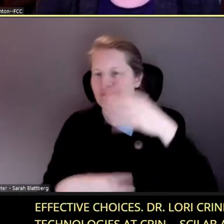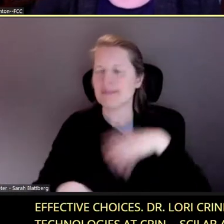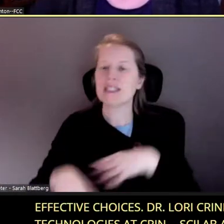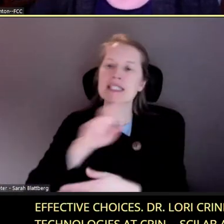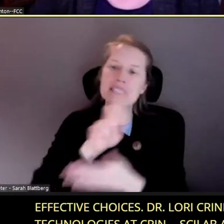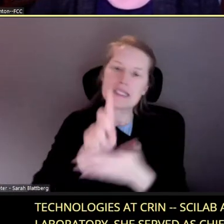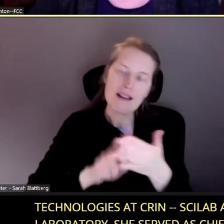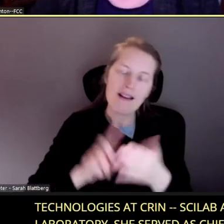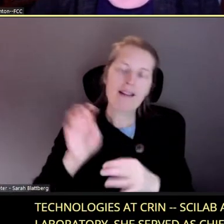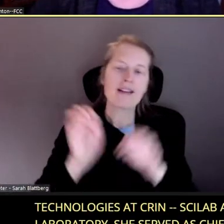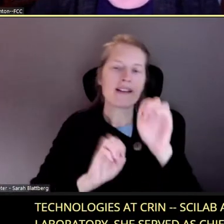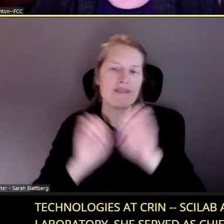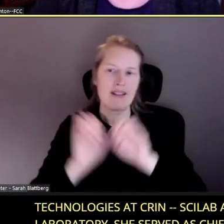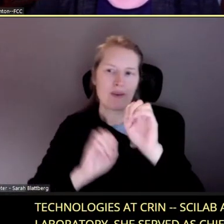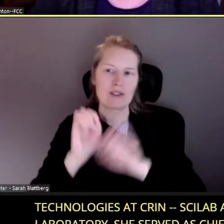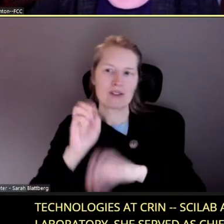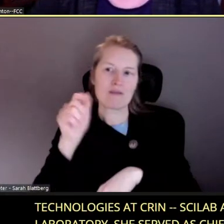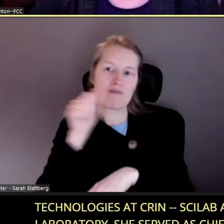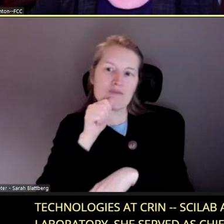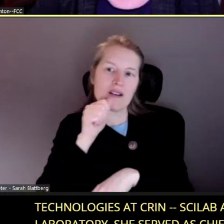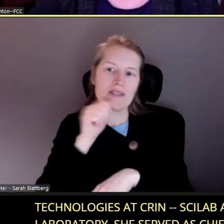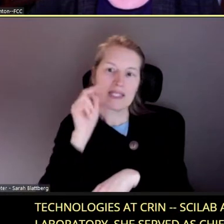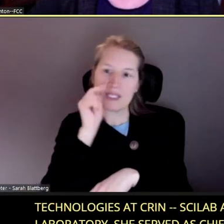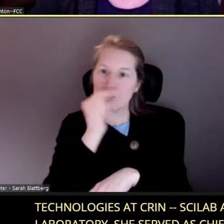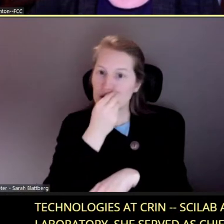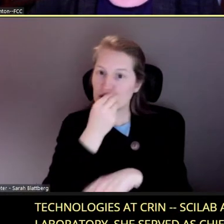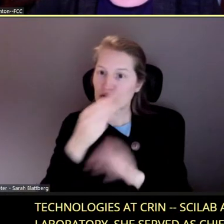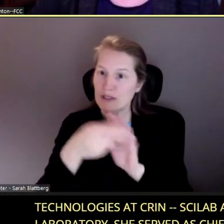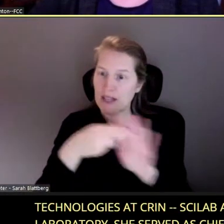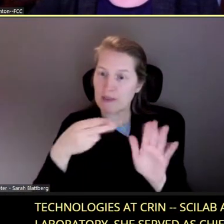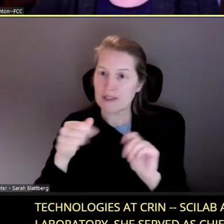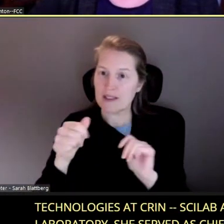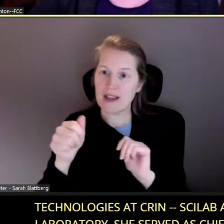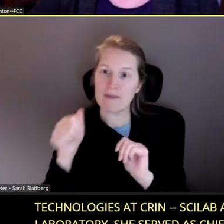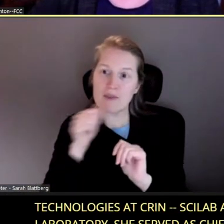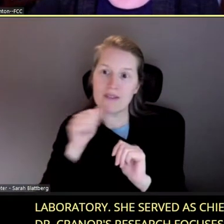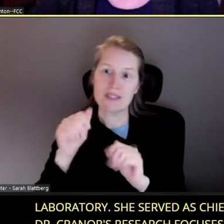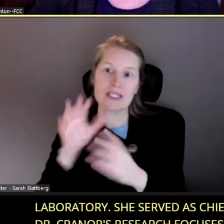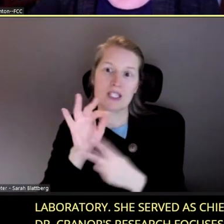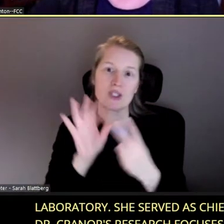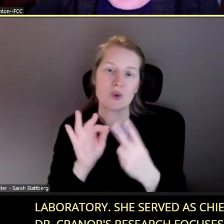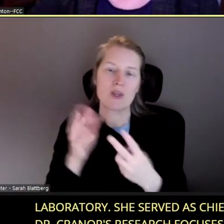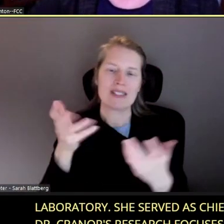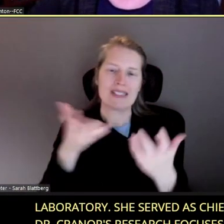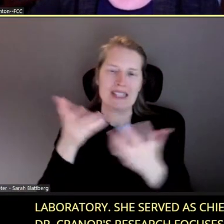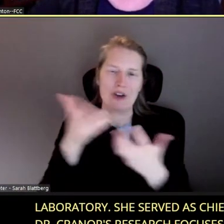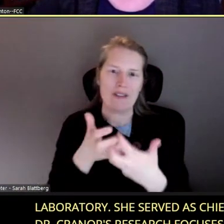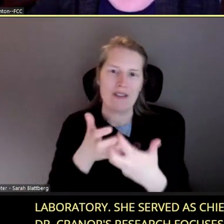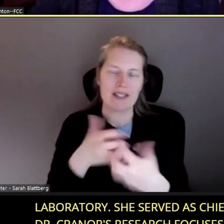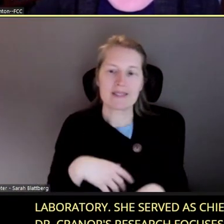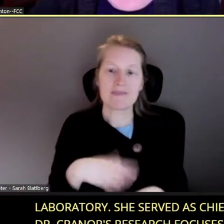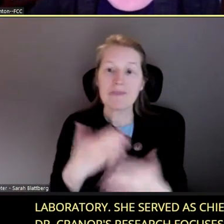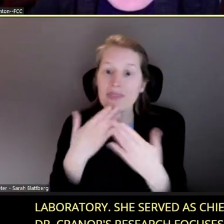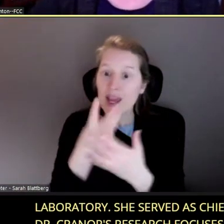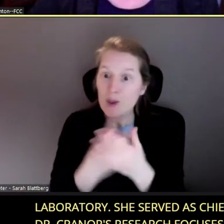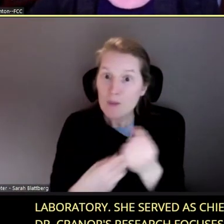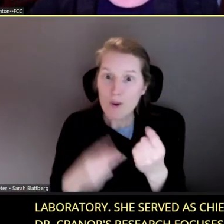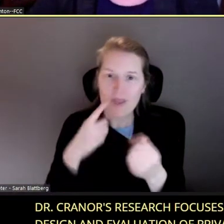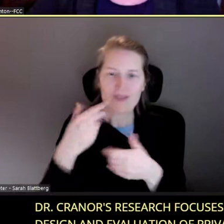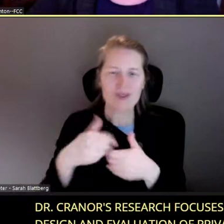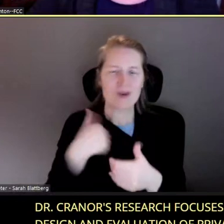and evaluation of privacy nutrition labels and privacy choice interfaces. Thank you both for joining us